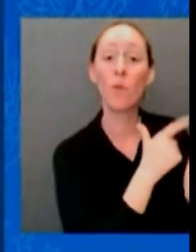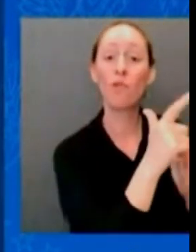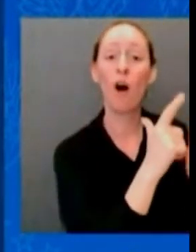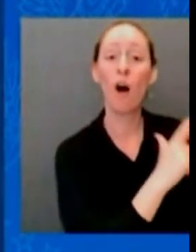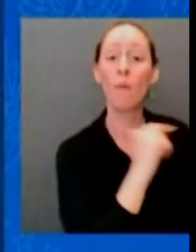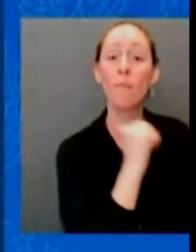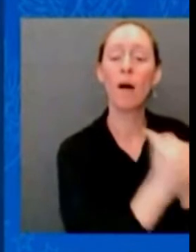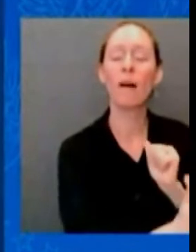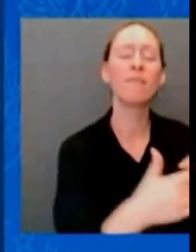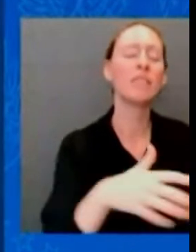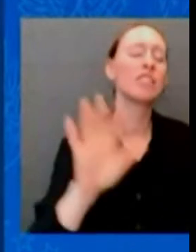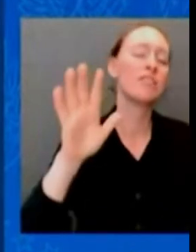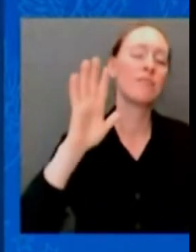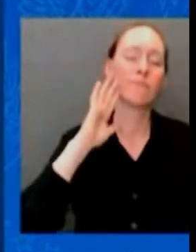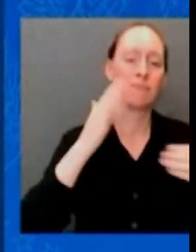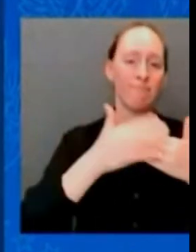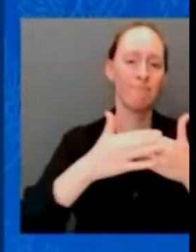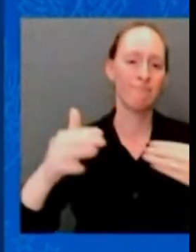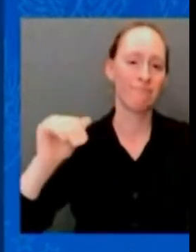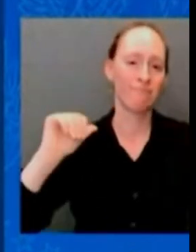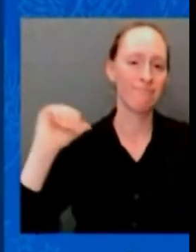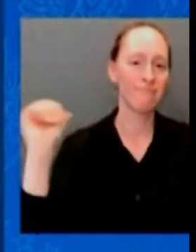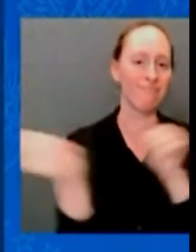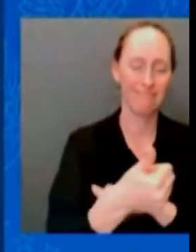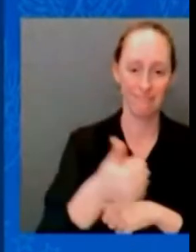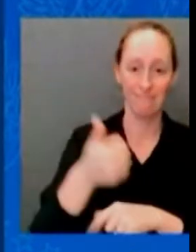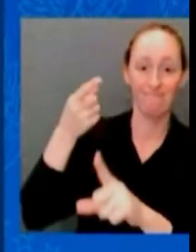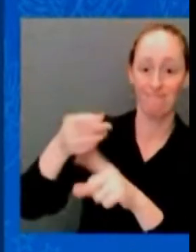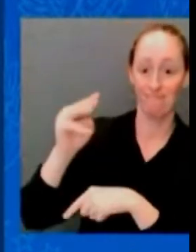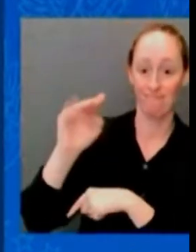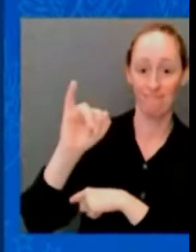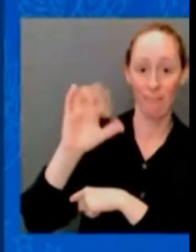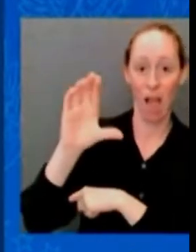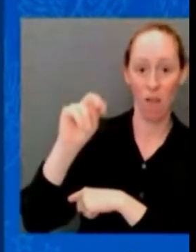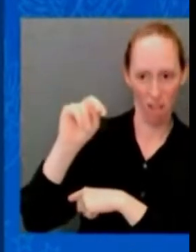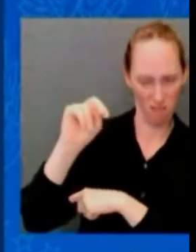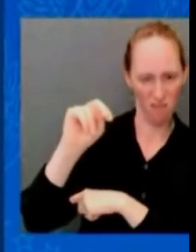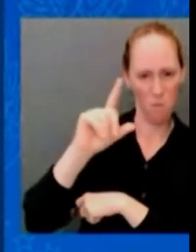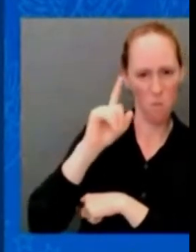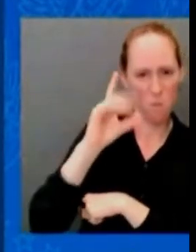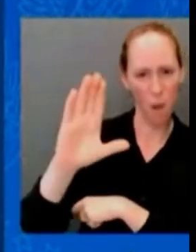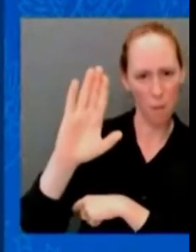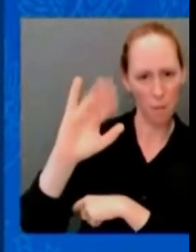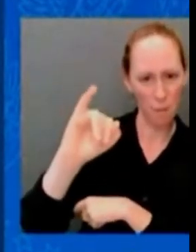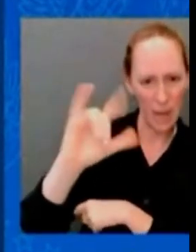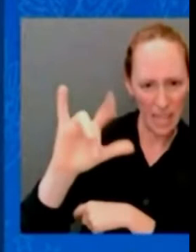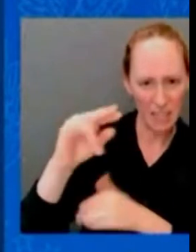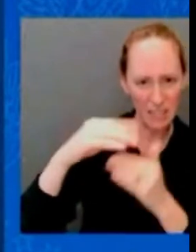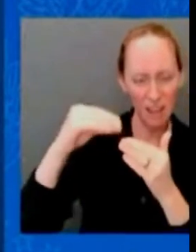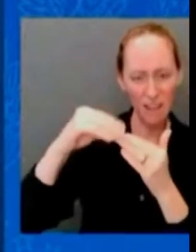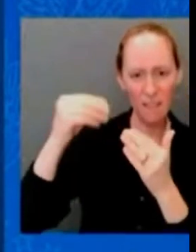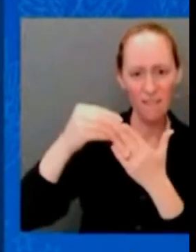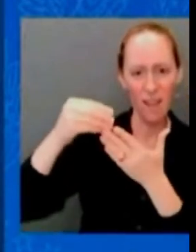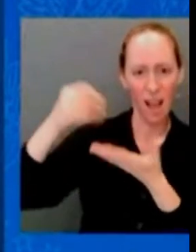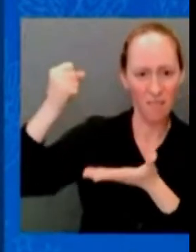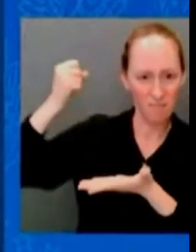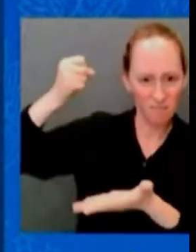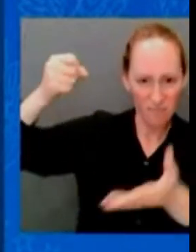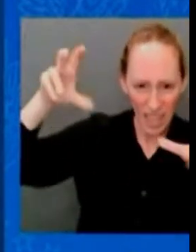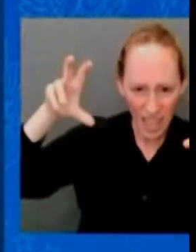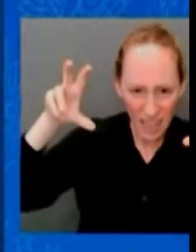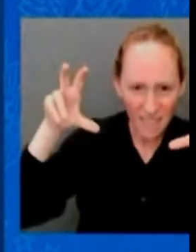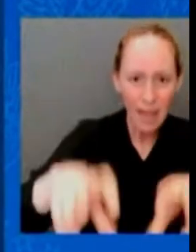$100 billion investment alone, we're going to increase America's share of global memory chips and production by